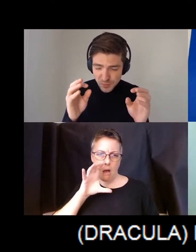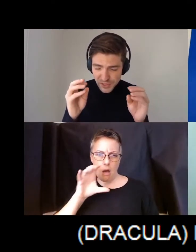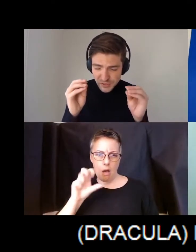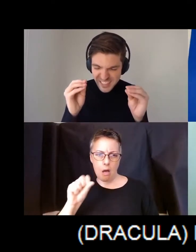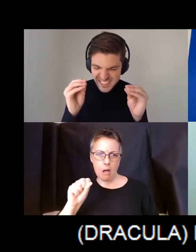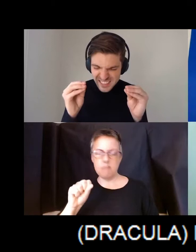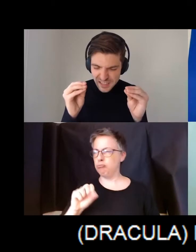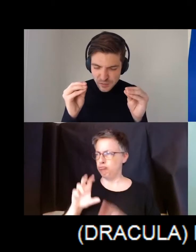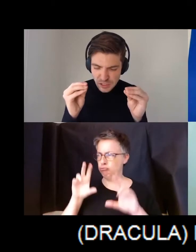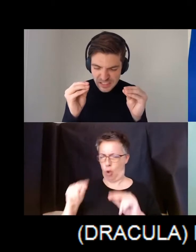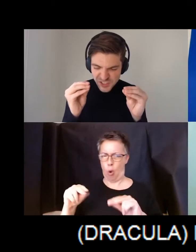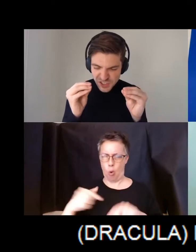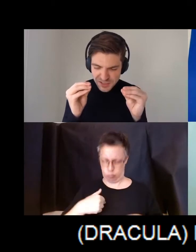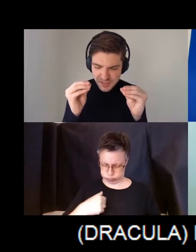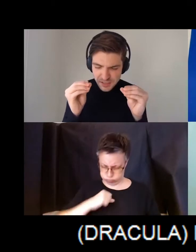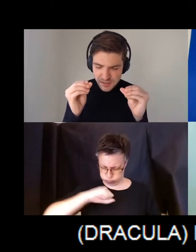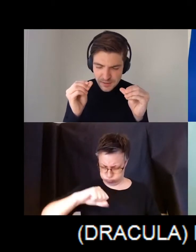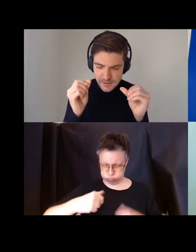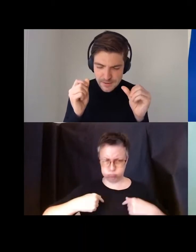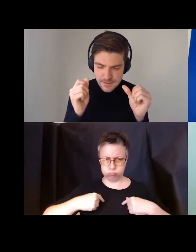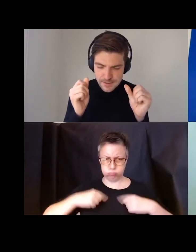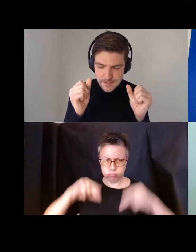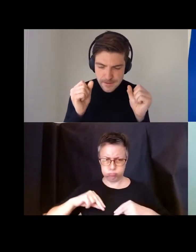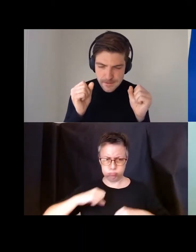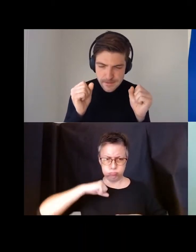No. You are better than these animal instincts.